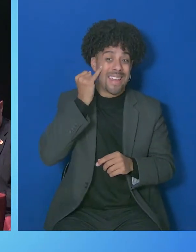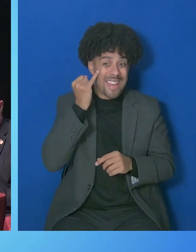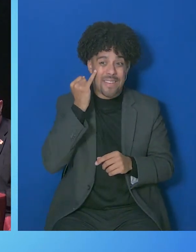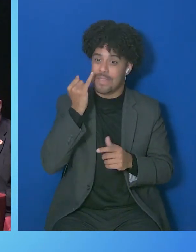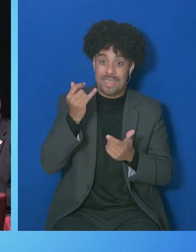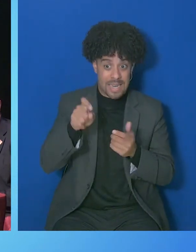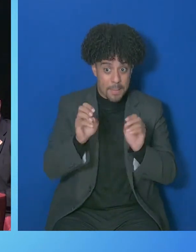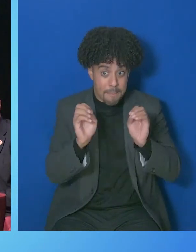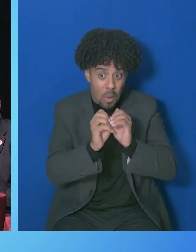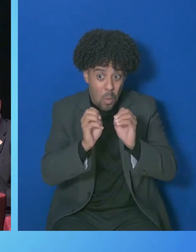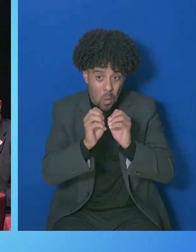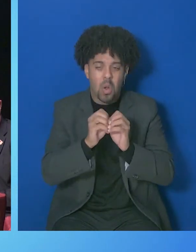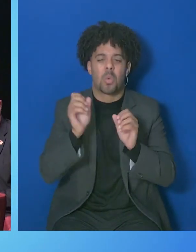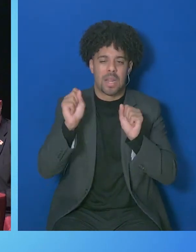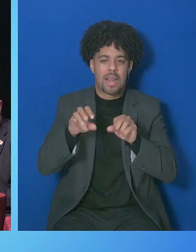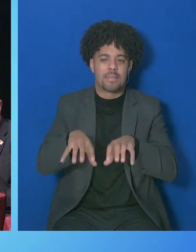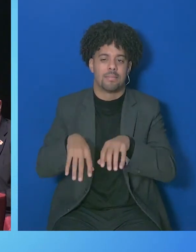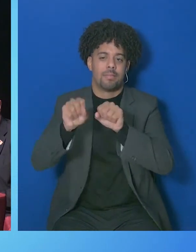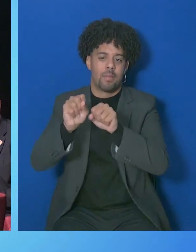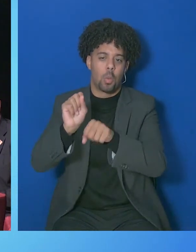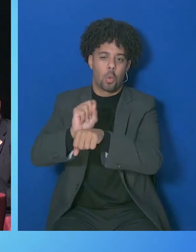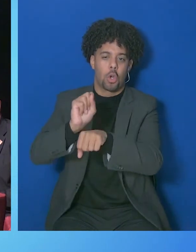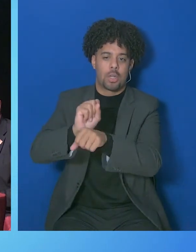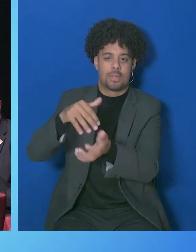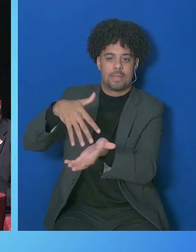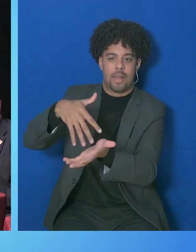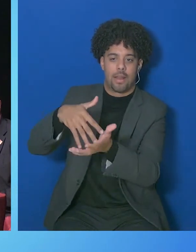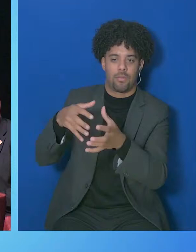that. All right, thank you for that clarification.